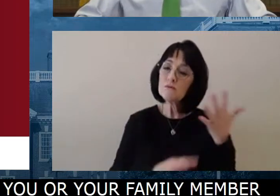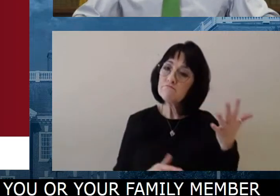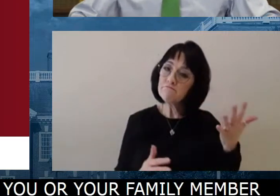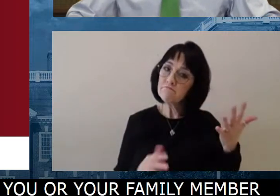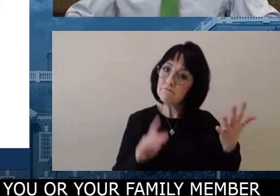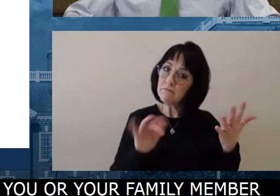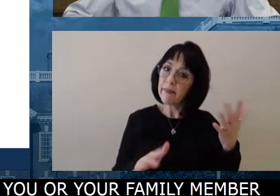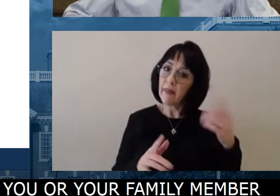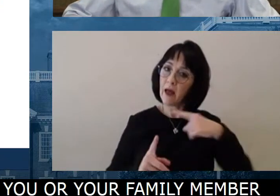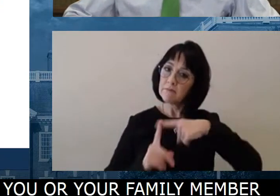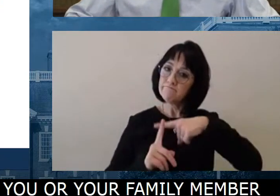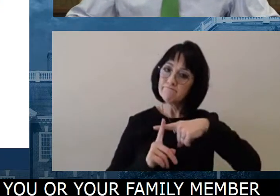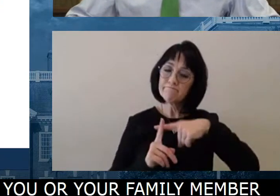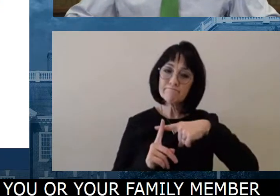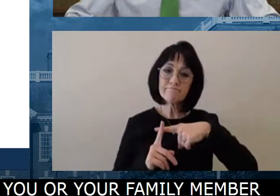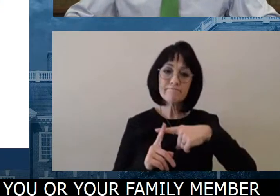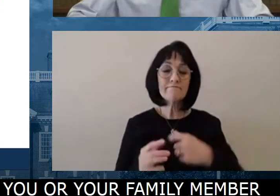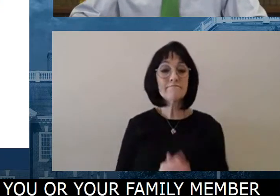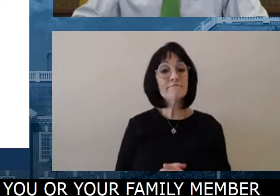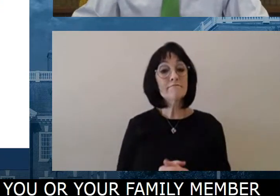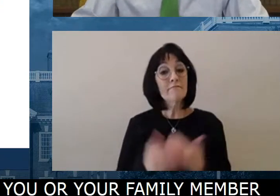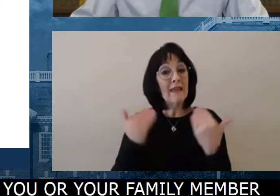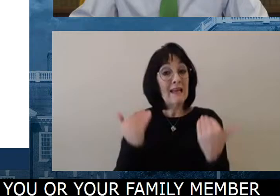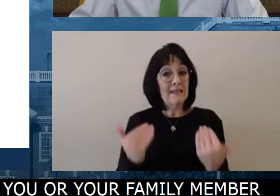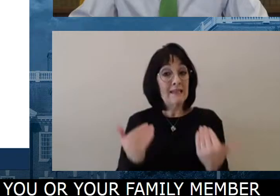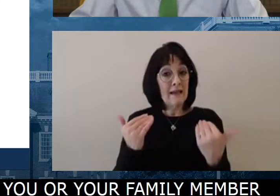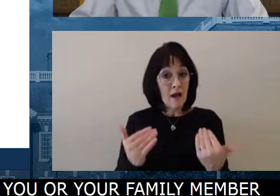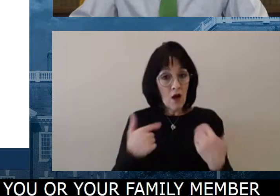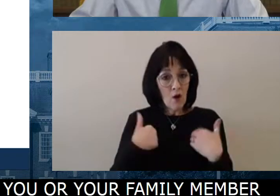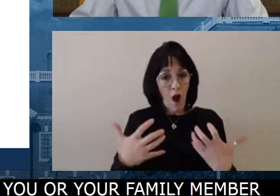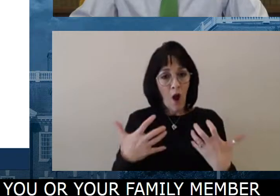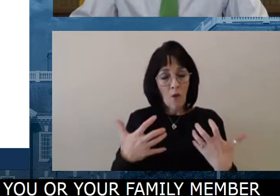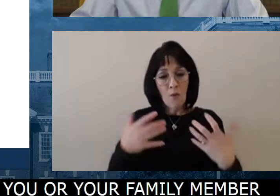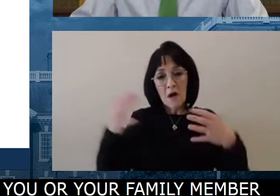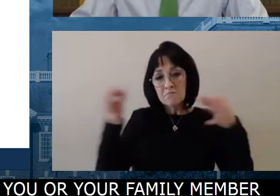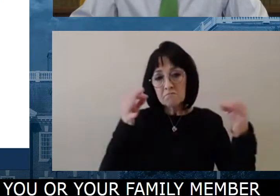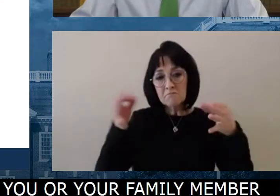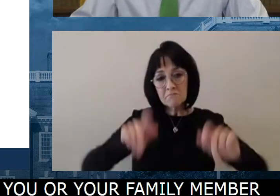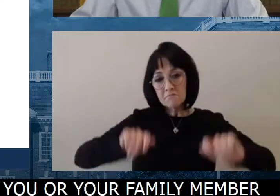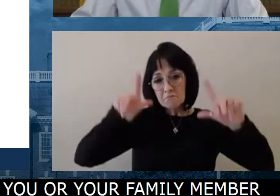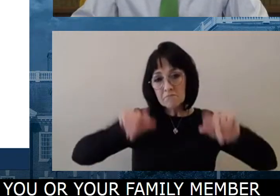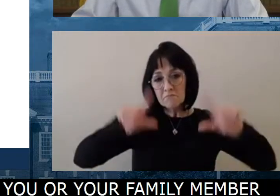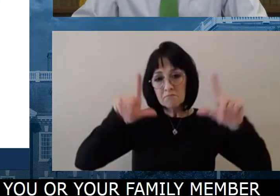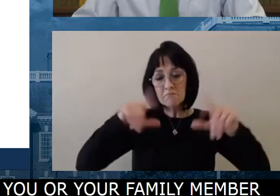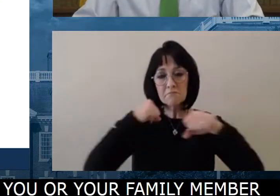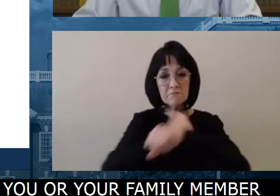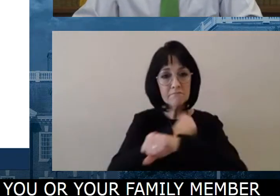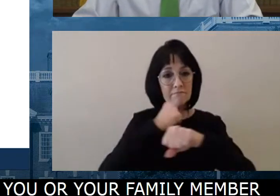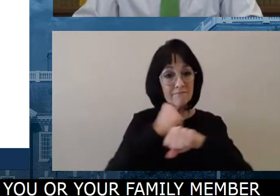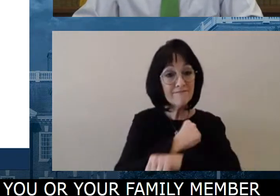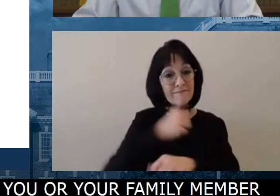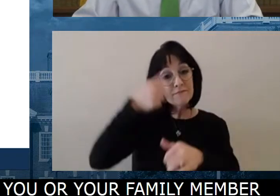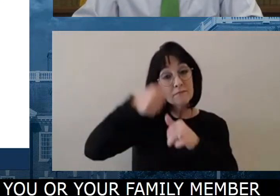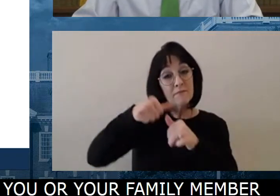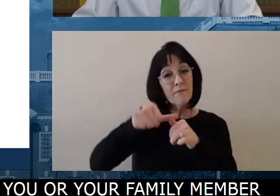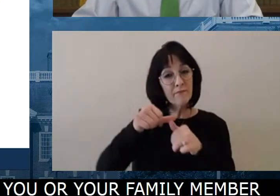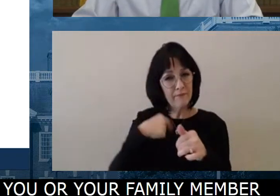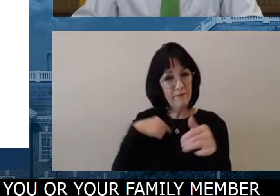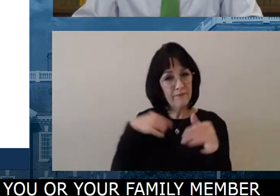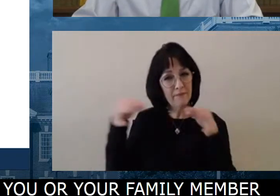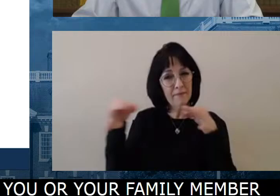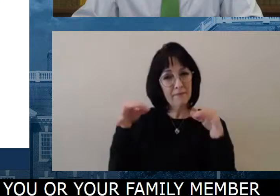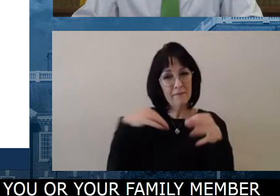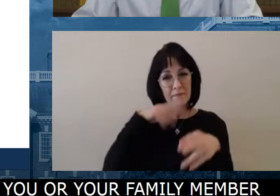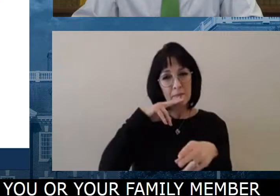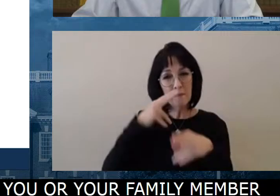why don't we move through the presentation? Here's our data. I mentioned hospitalizations, that one measure that we look at very carefully,